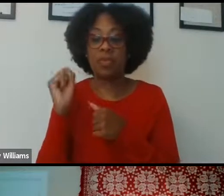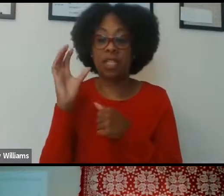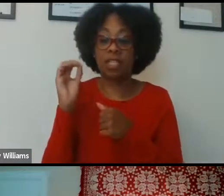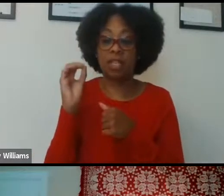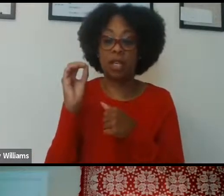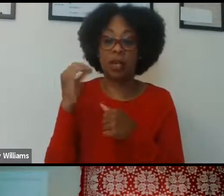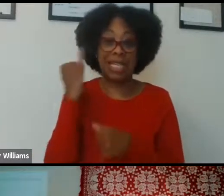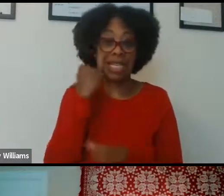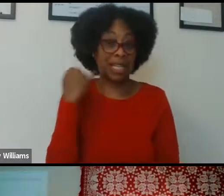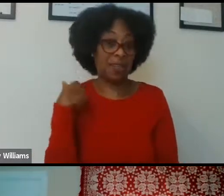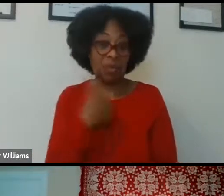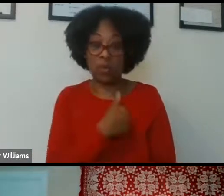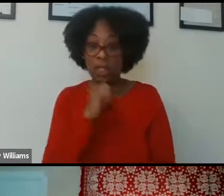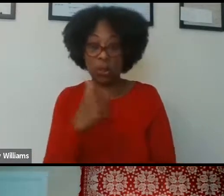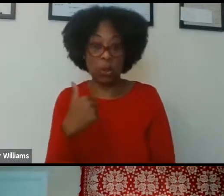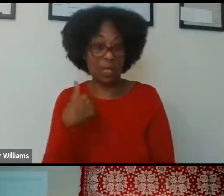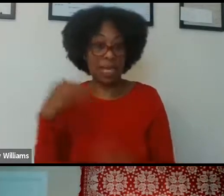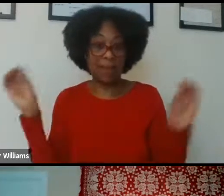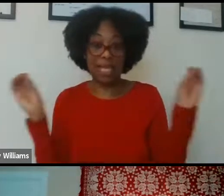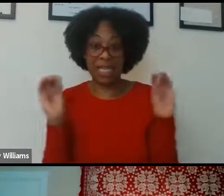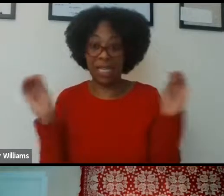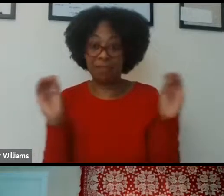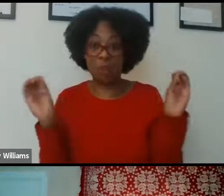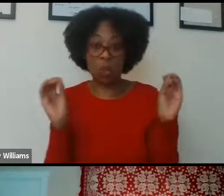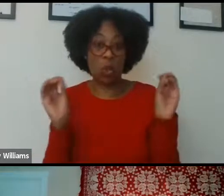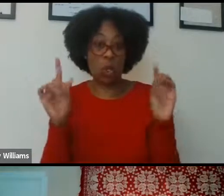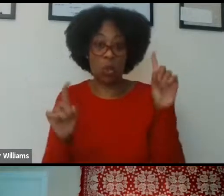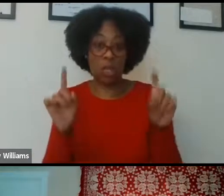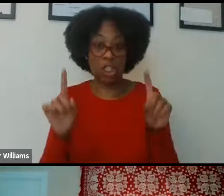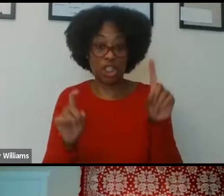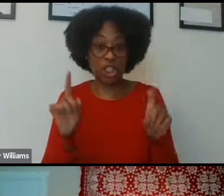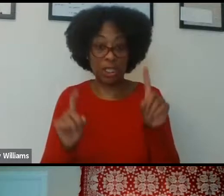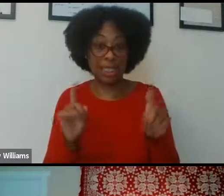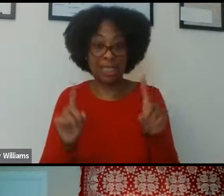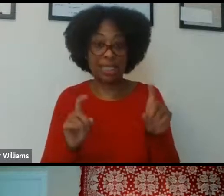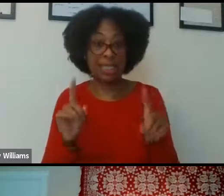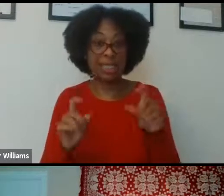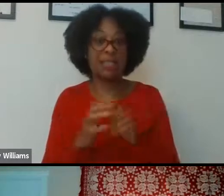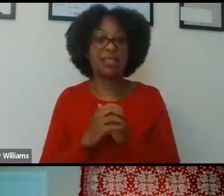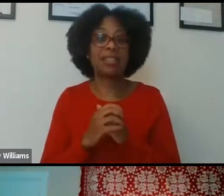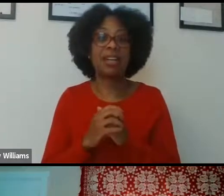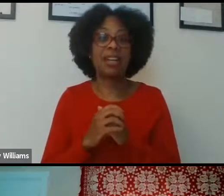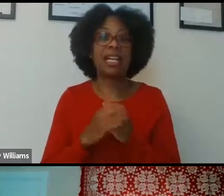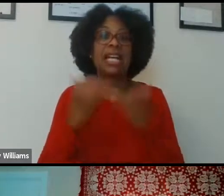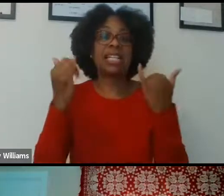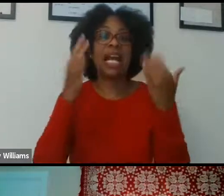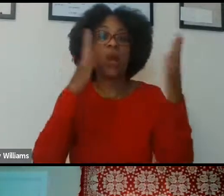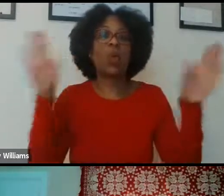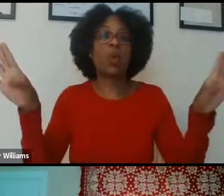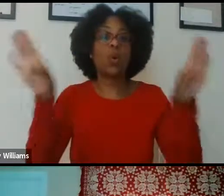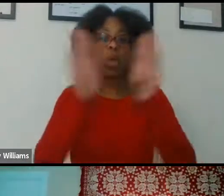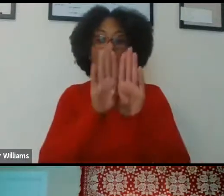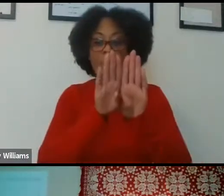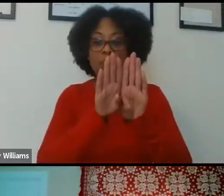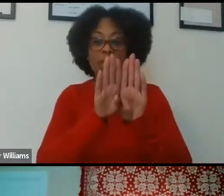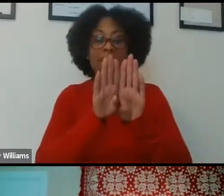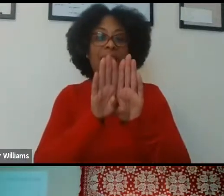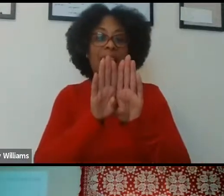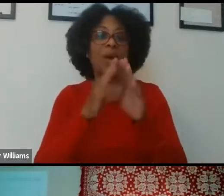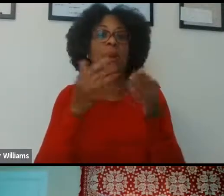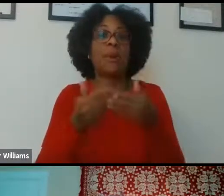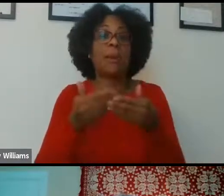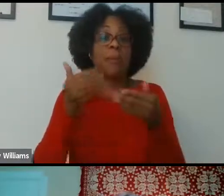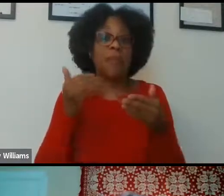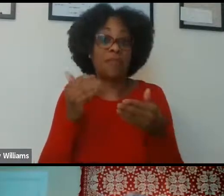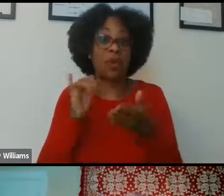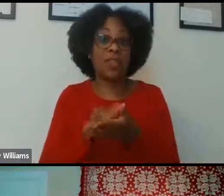if we don't have any more questions, we're going to close out and Before we do,